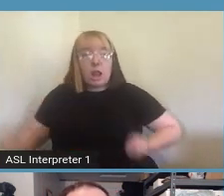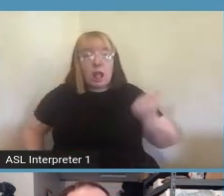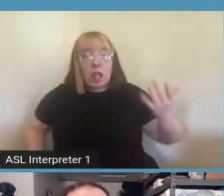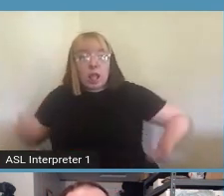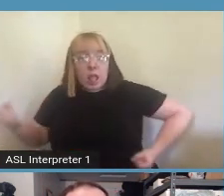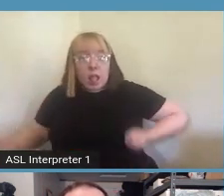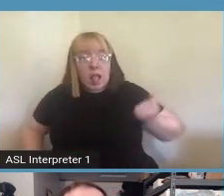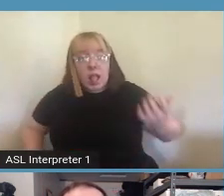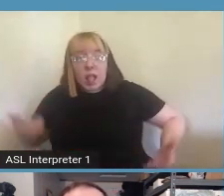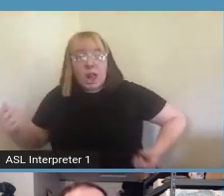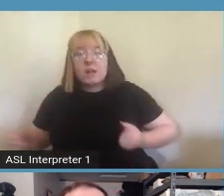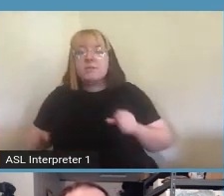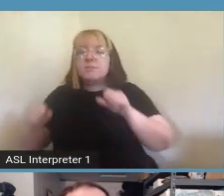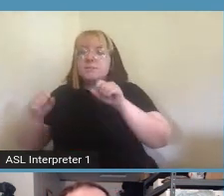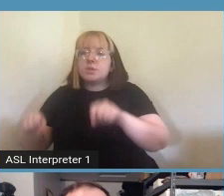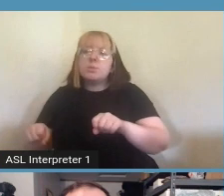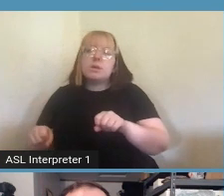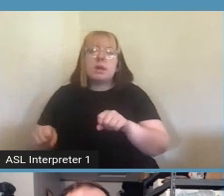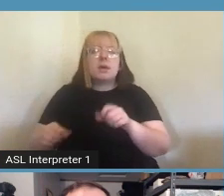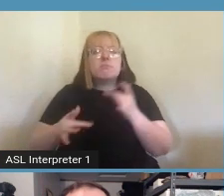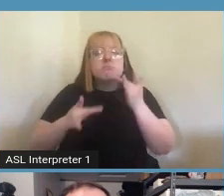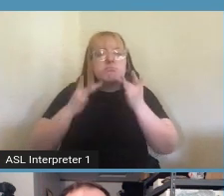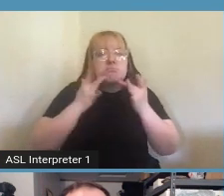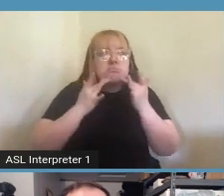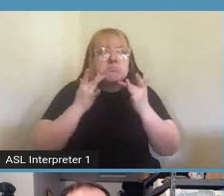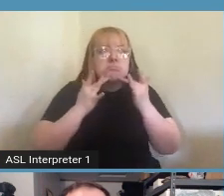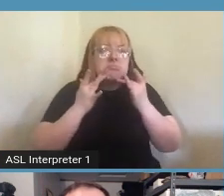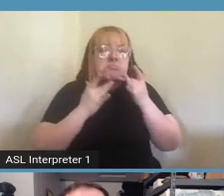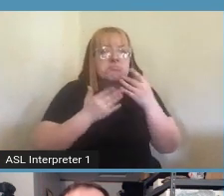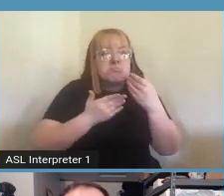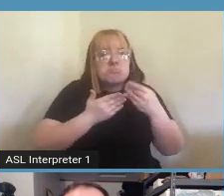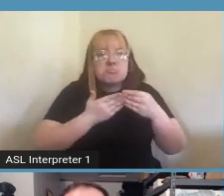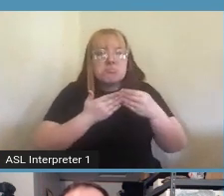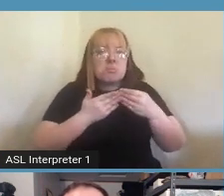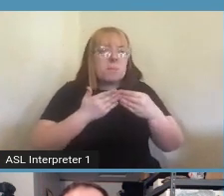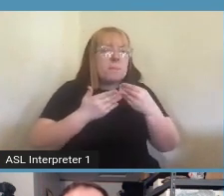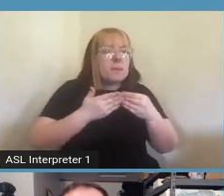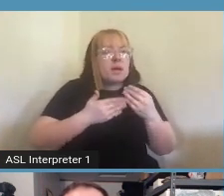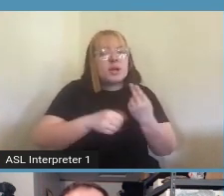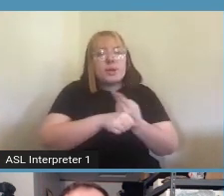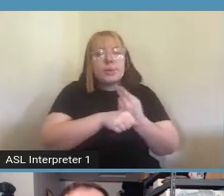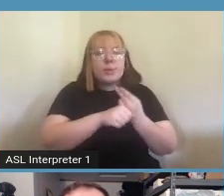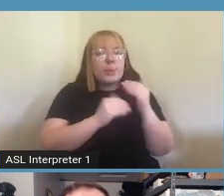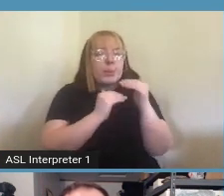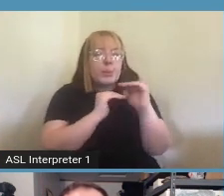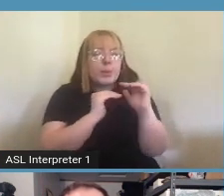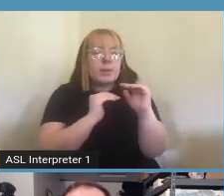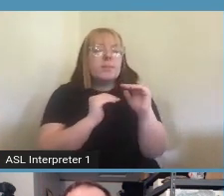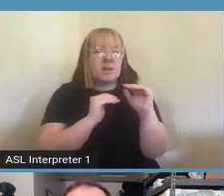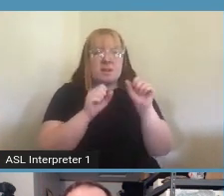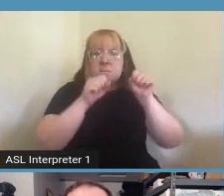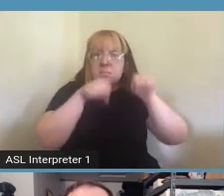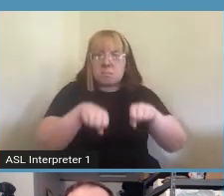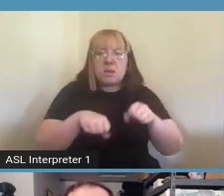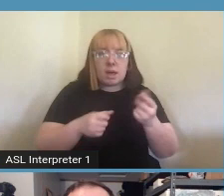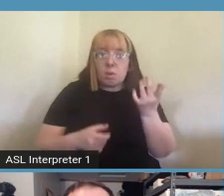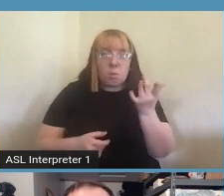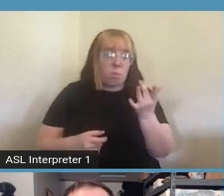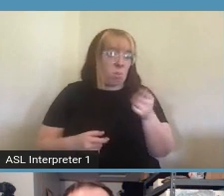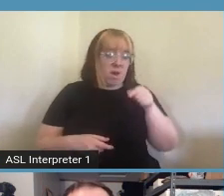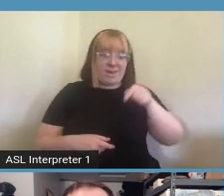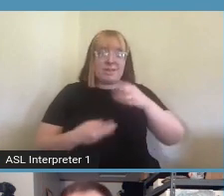$1 million, you can kind of get by in today's world with technology to create content